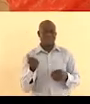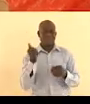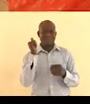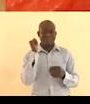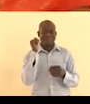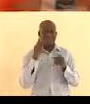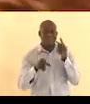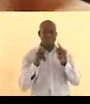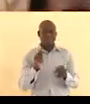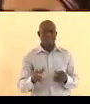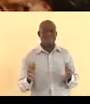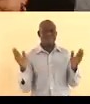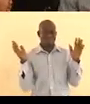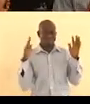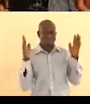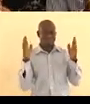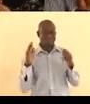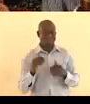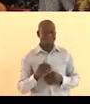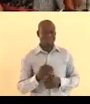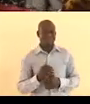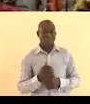round of applause.